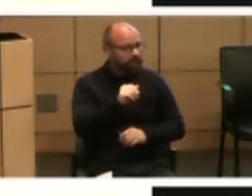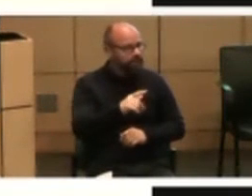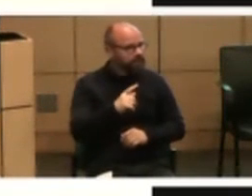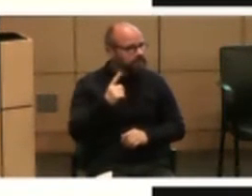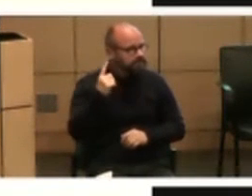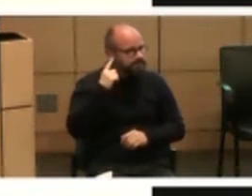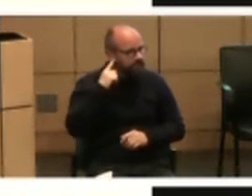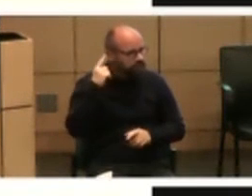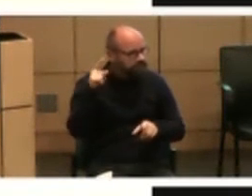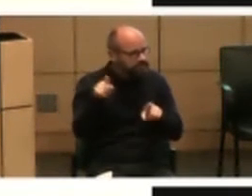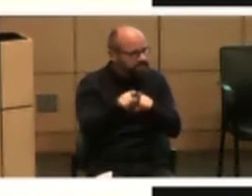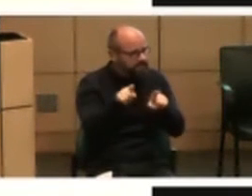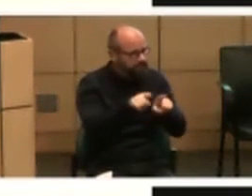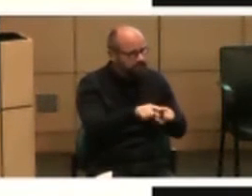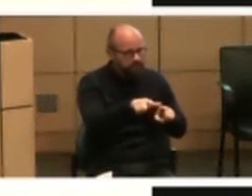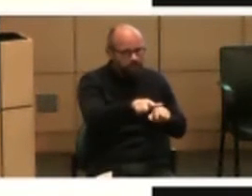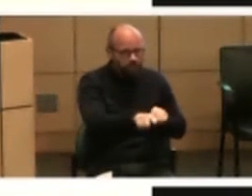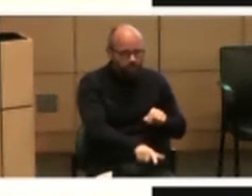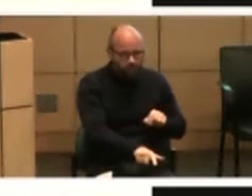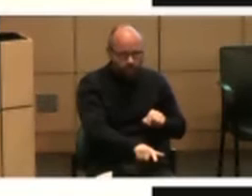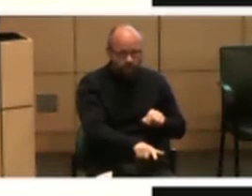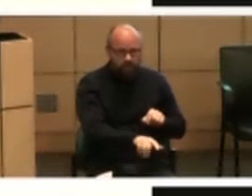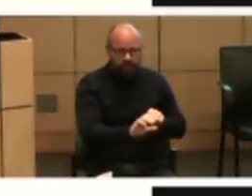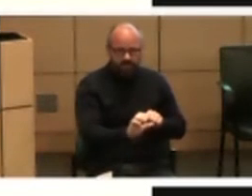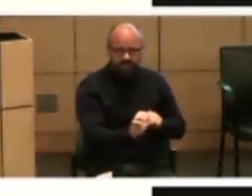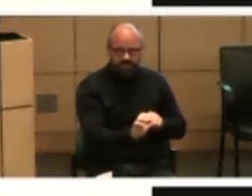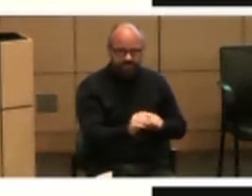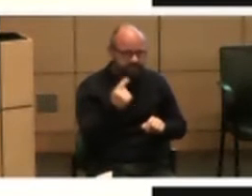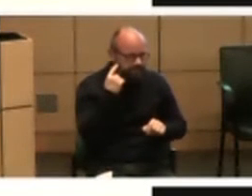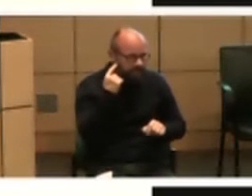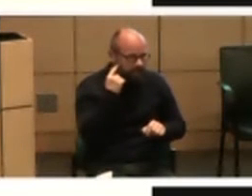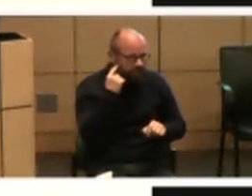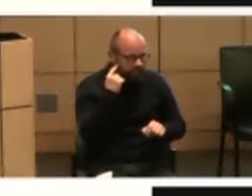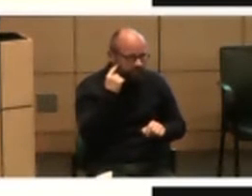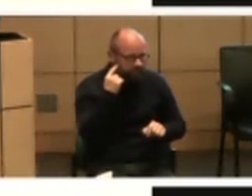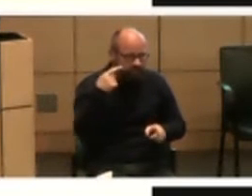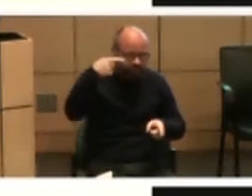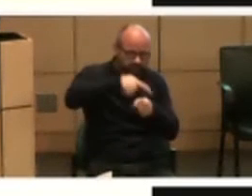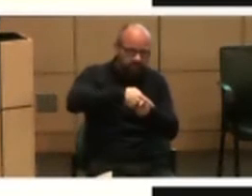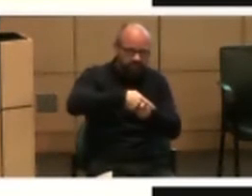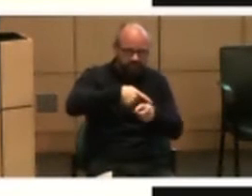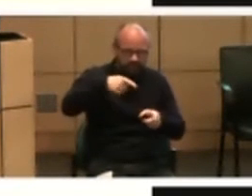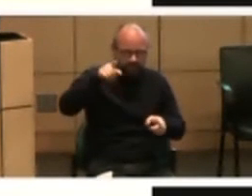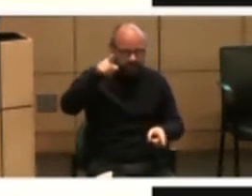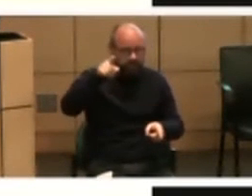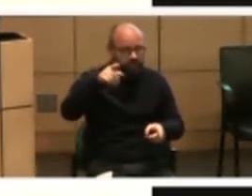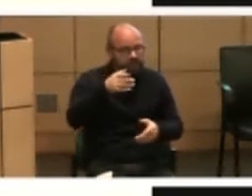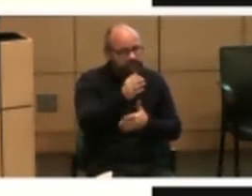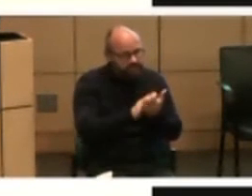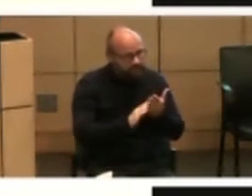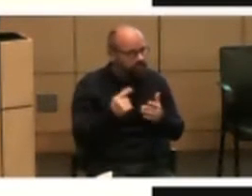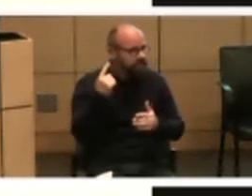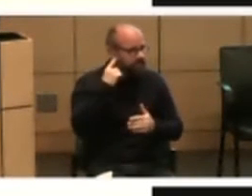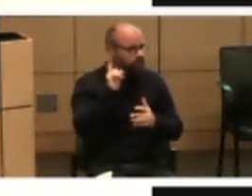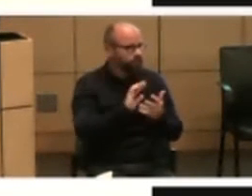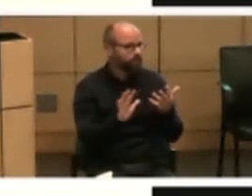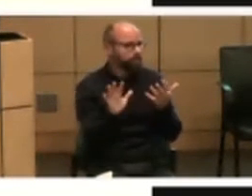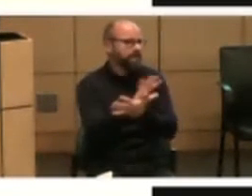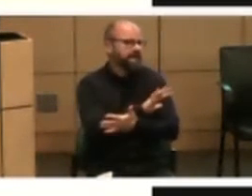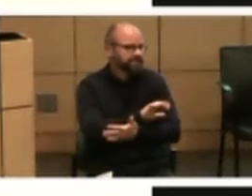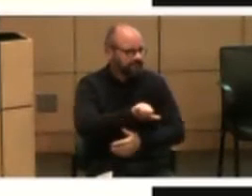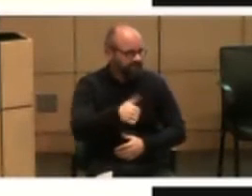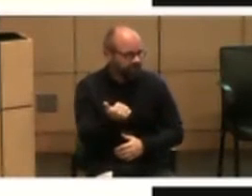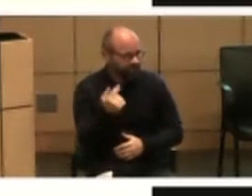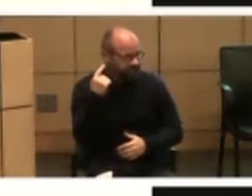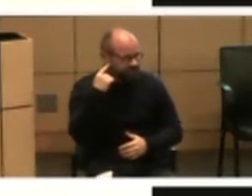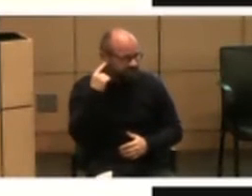lower volume, lower intensity consonant sound. So you can have a situation where some sounds will mask others, and the net effect is